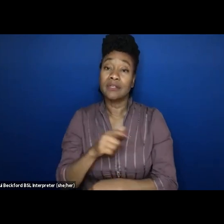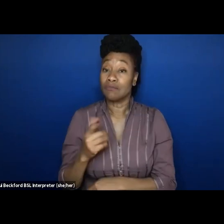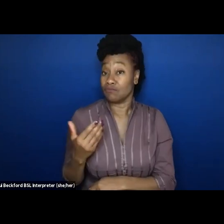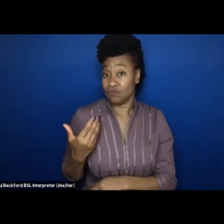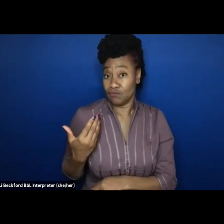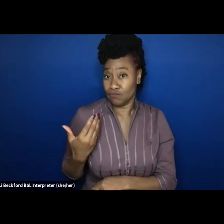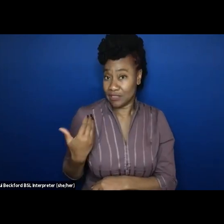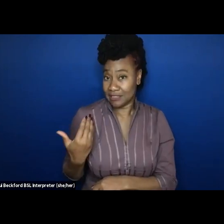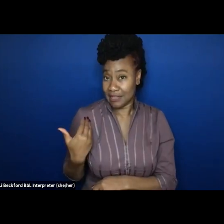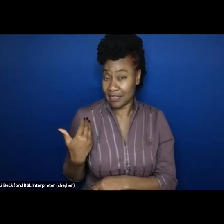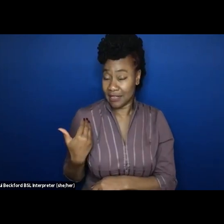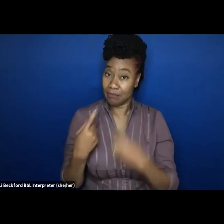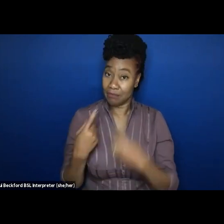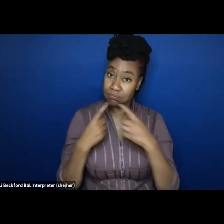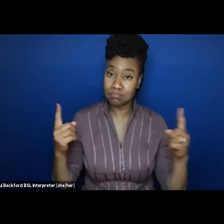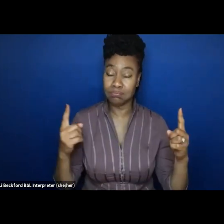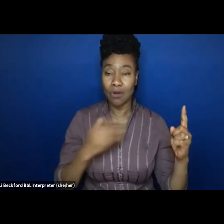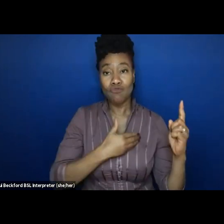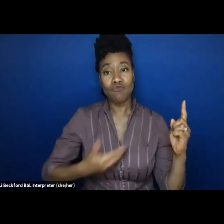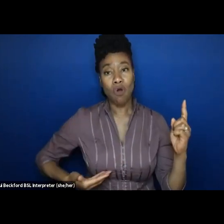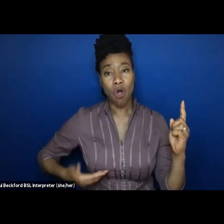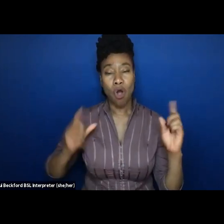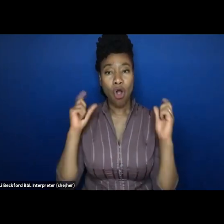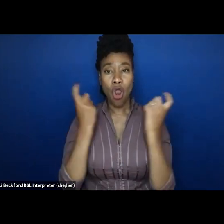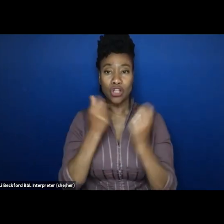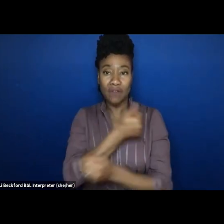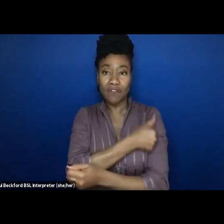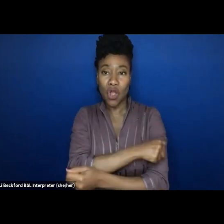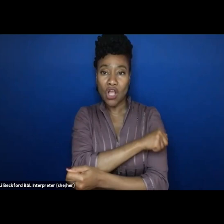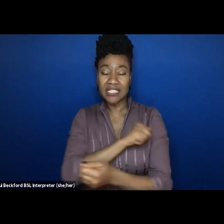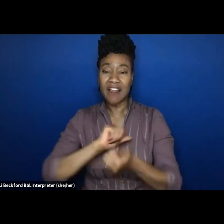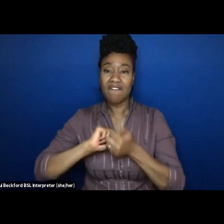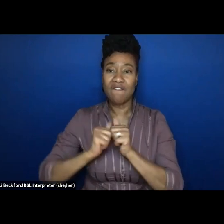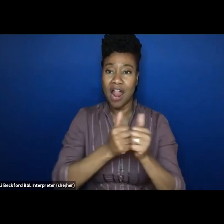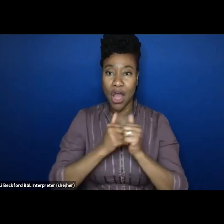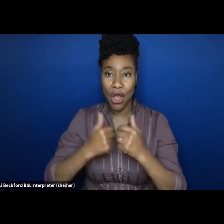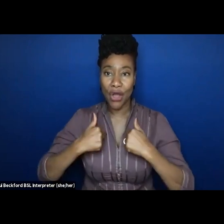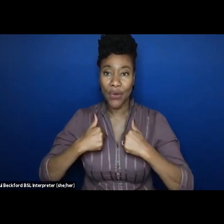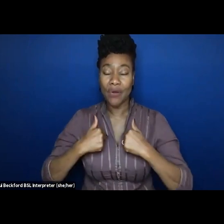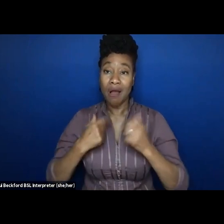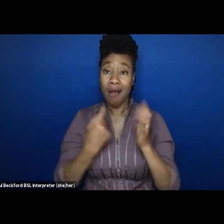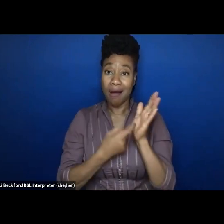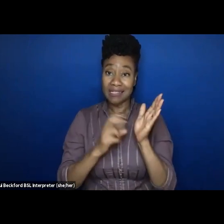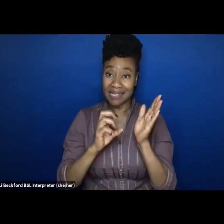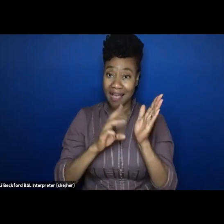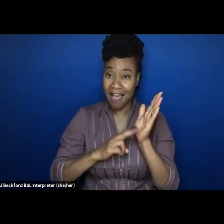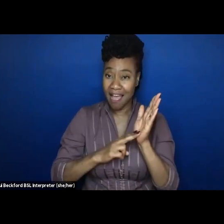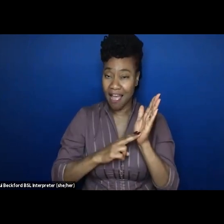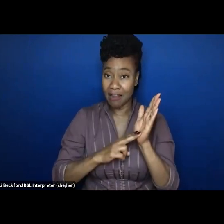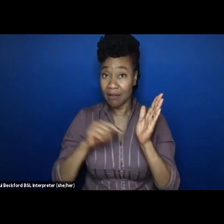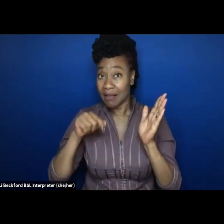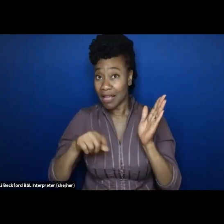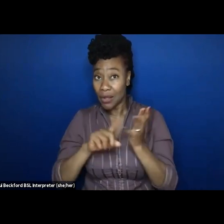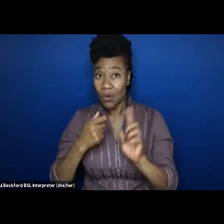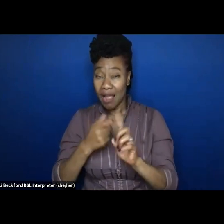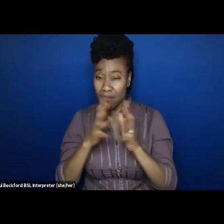recently announced Royal College of Nursing Fellow. The RCN is the largest membership organisation,